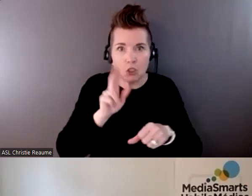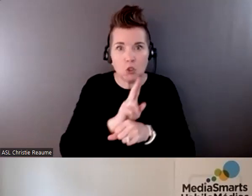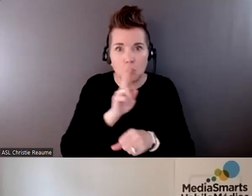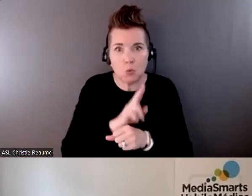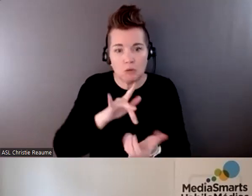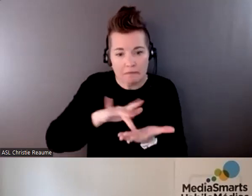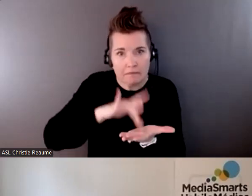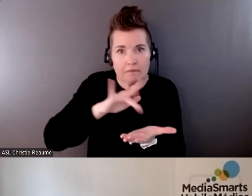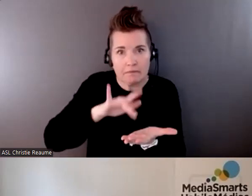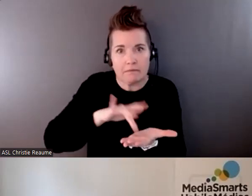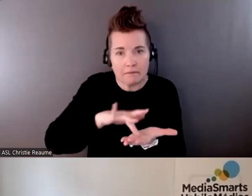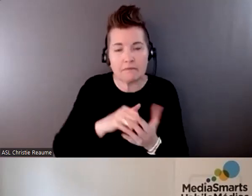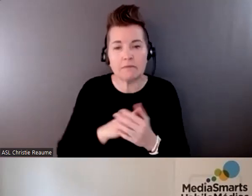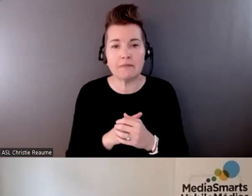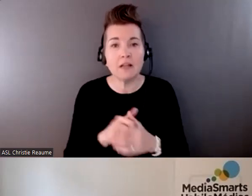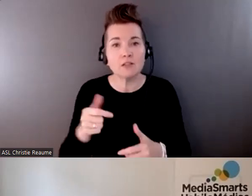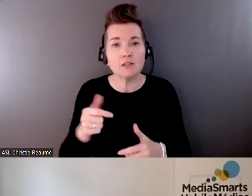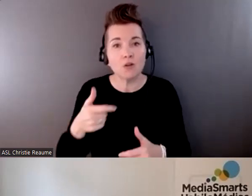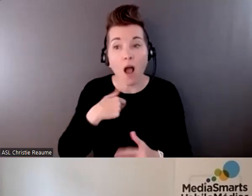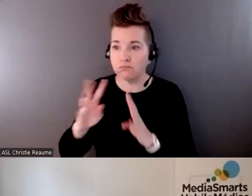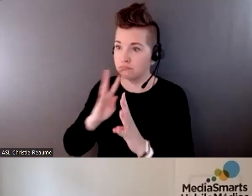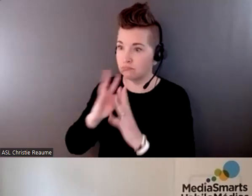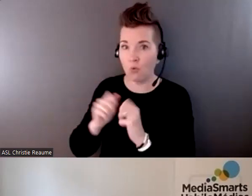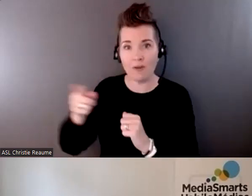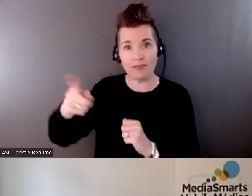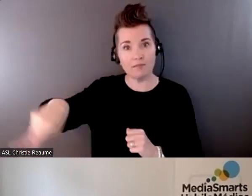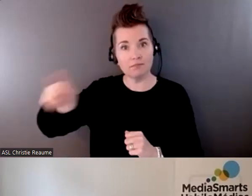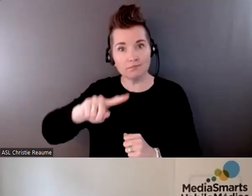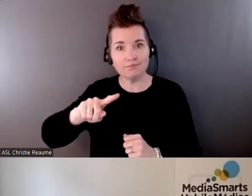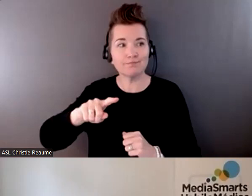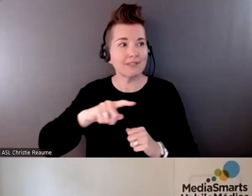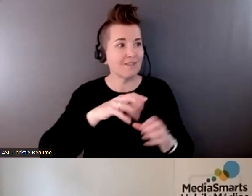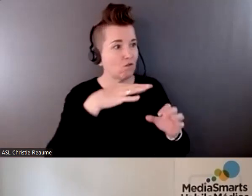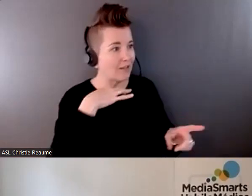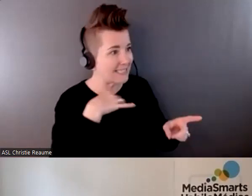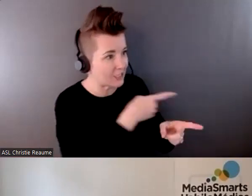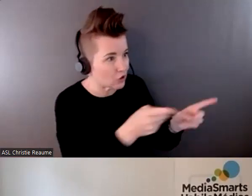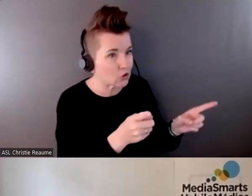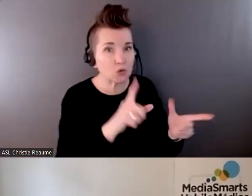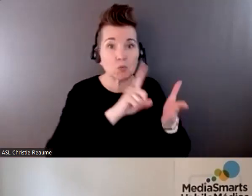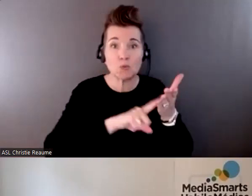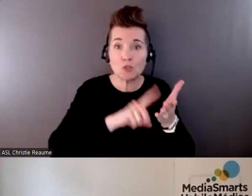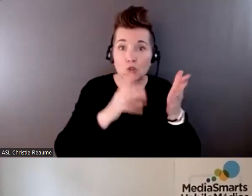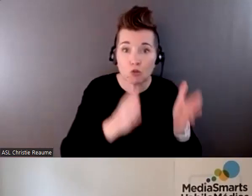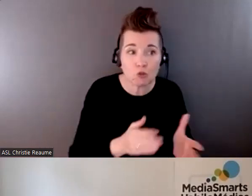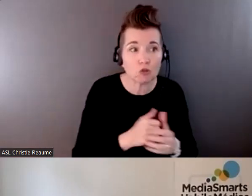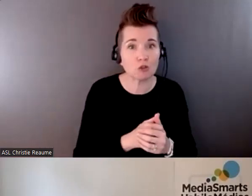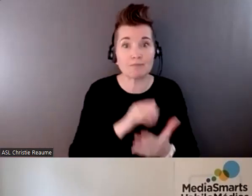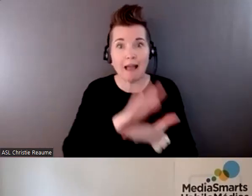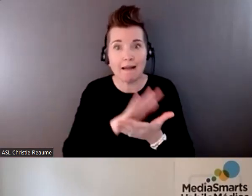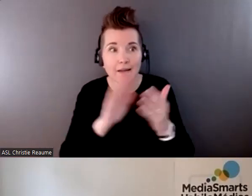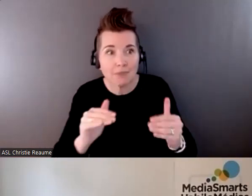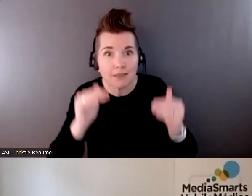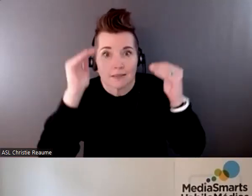I spoke with older adult participants in the program volunteers researchers and academics as well as individuals